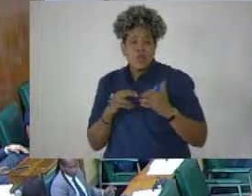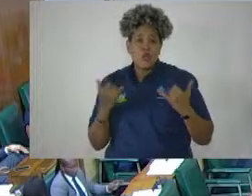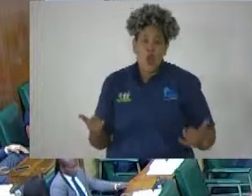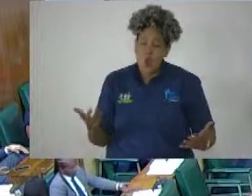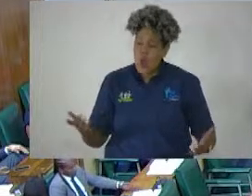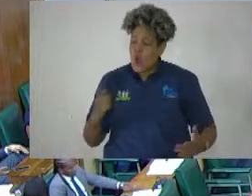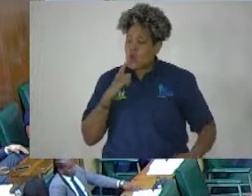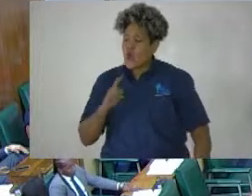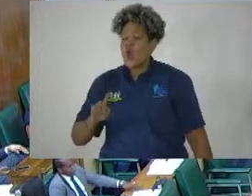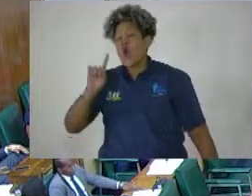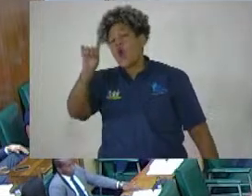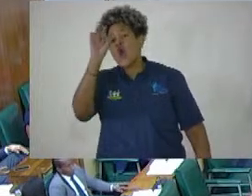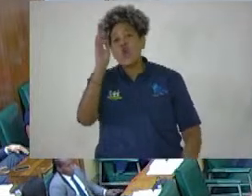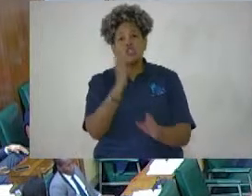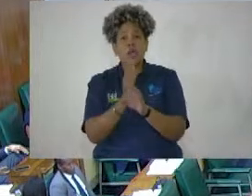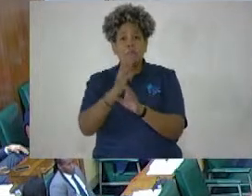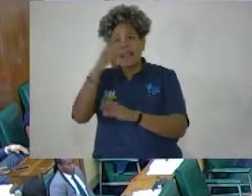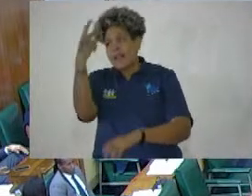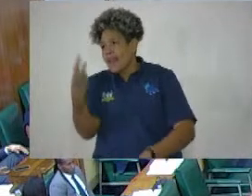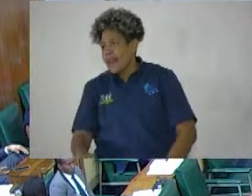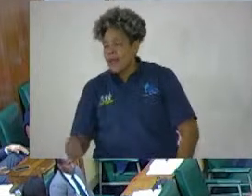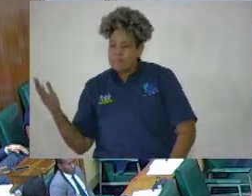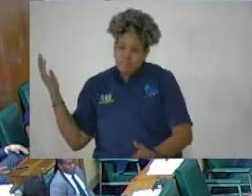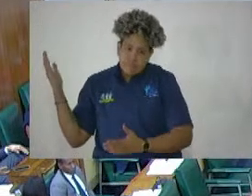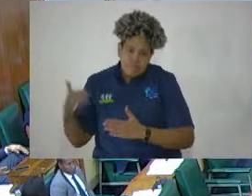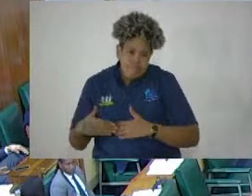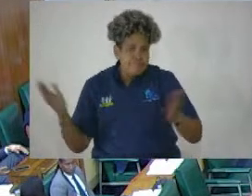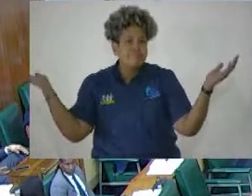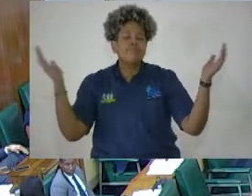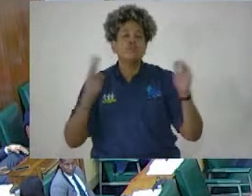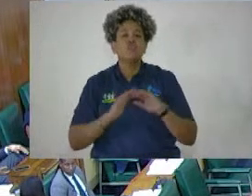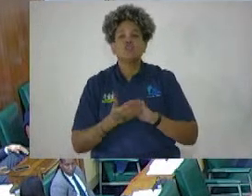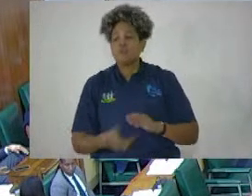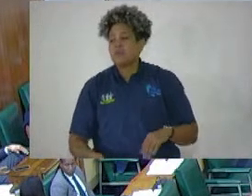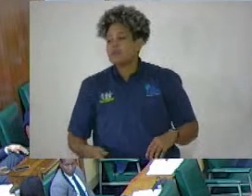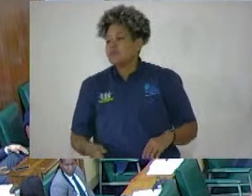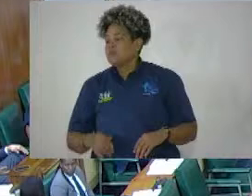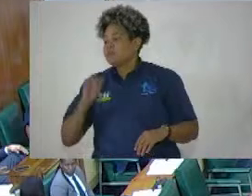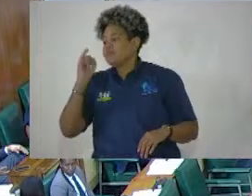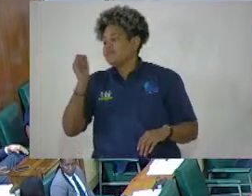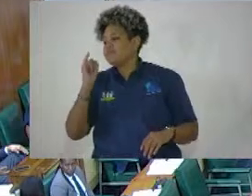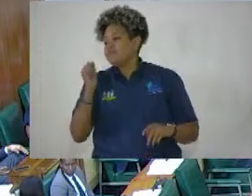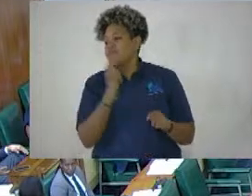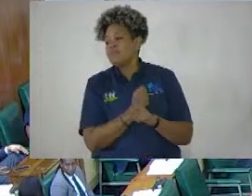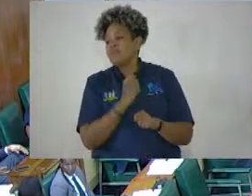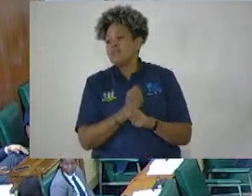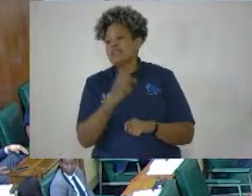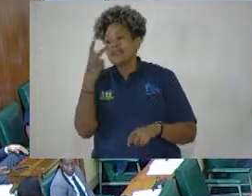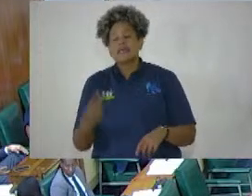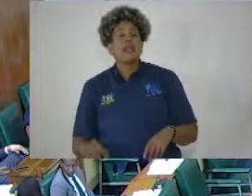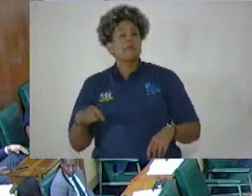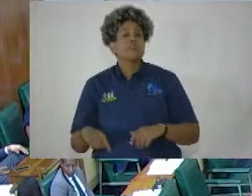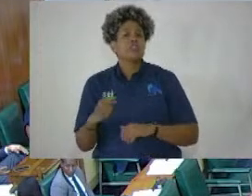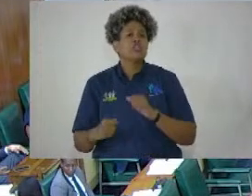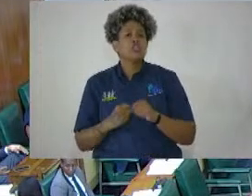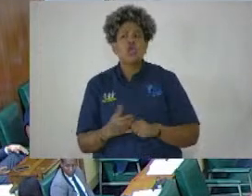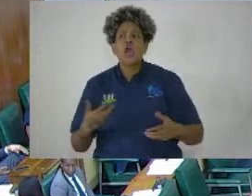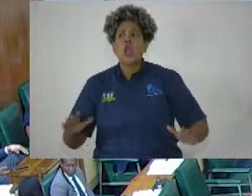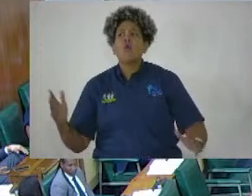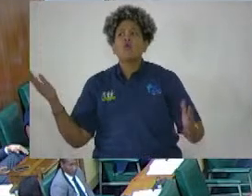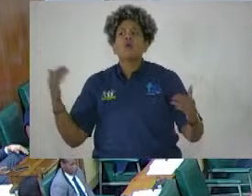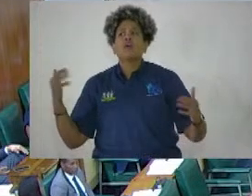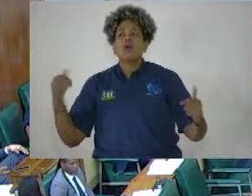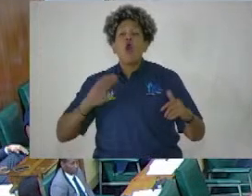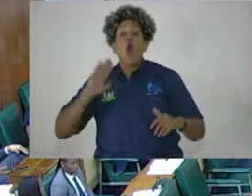the 100 buses that we have already rolled out, the garbage trucks that came in this year, all our